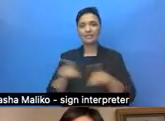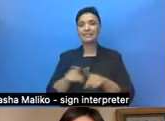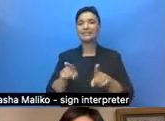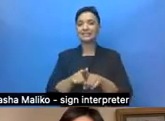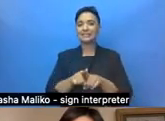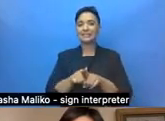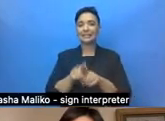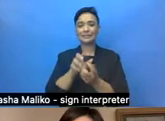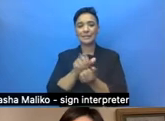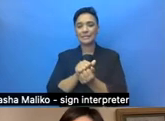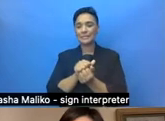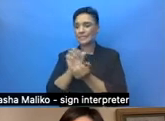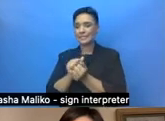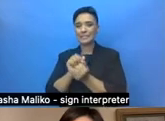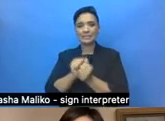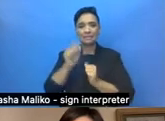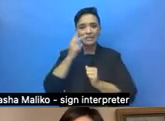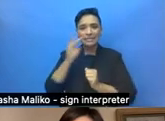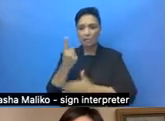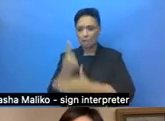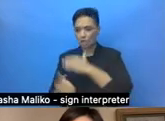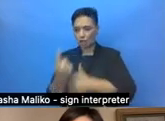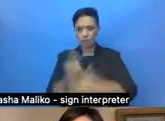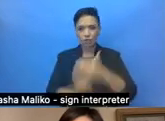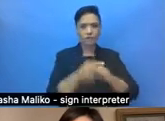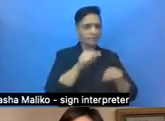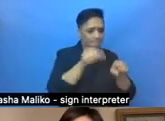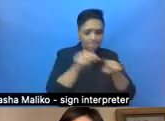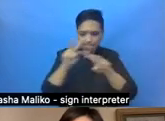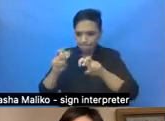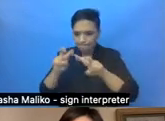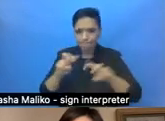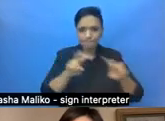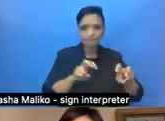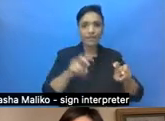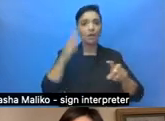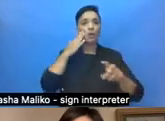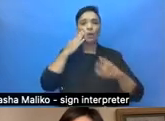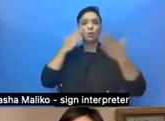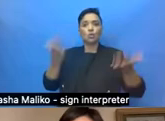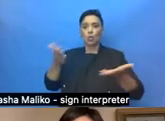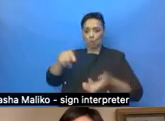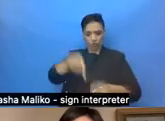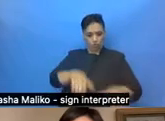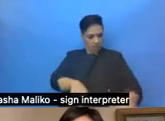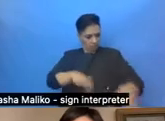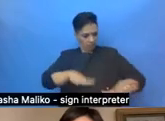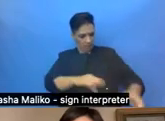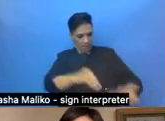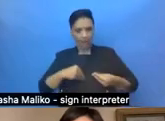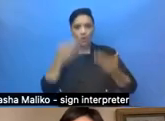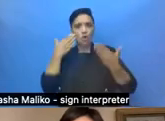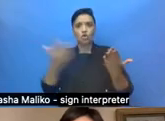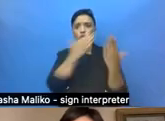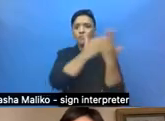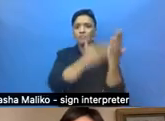assess individual needs of these children because they were just dumped on them without any instruction and any previous history of them. Okay. So